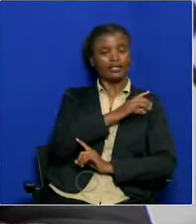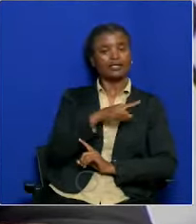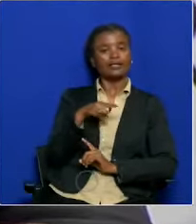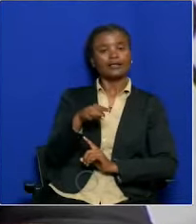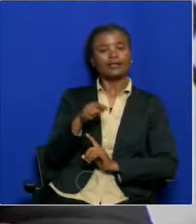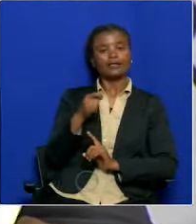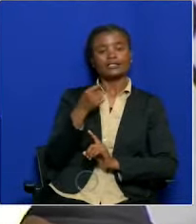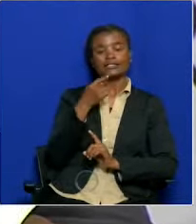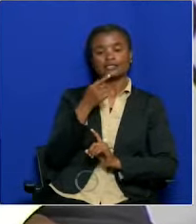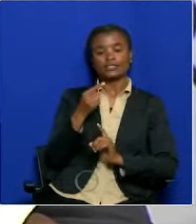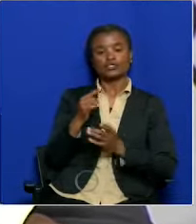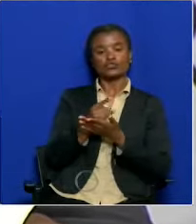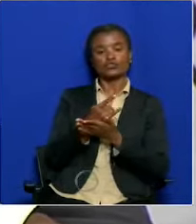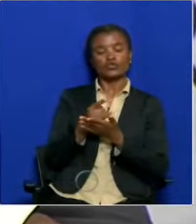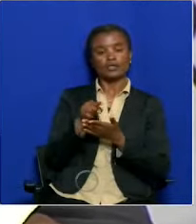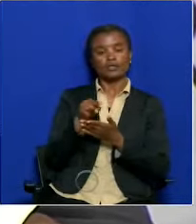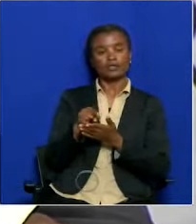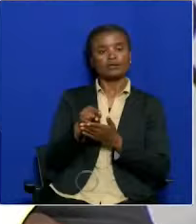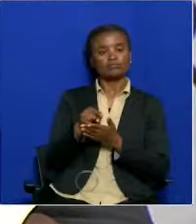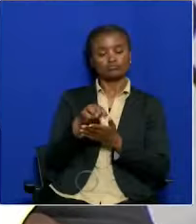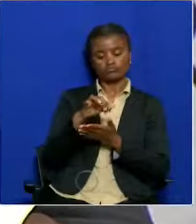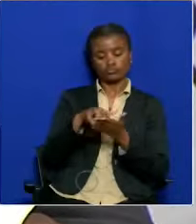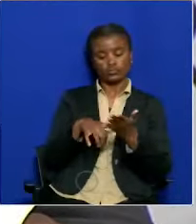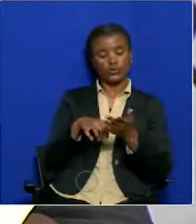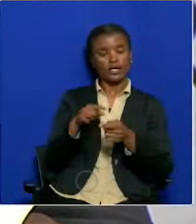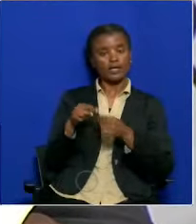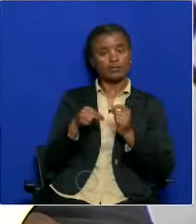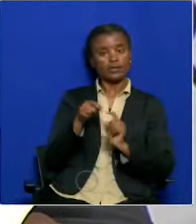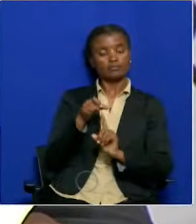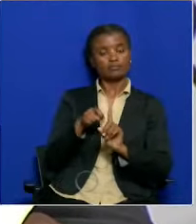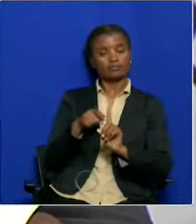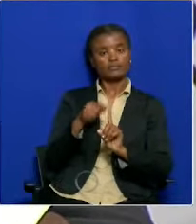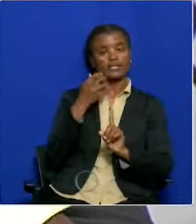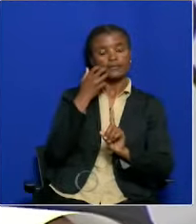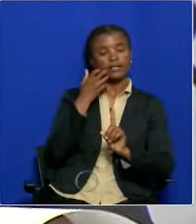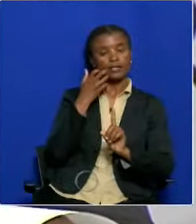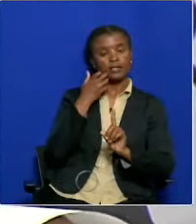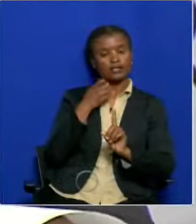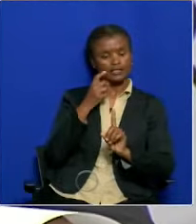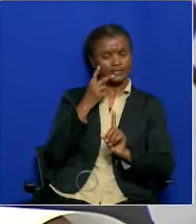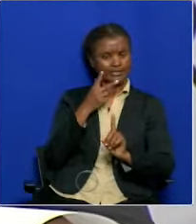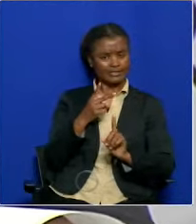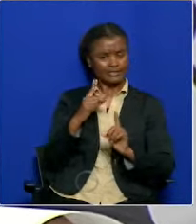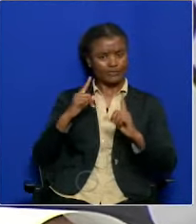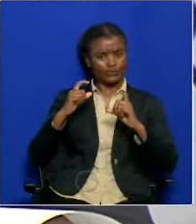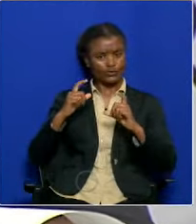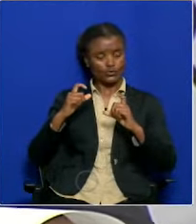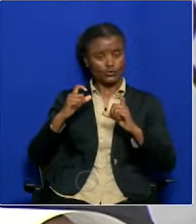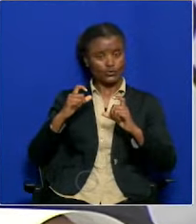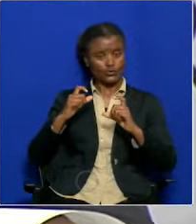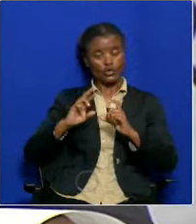Mr. Matlala. Do you see that photo on the right in chat 7?